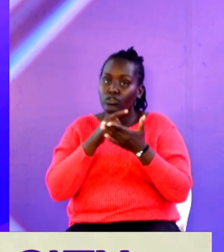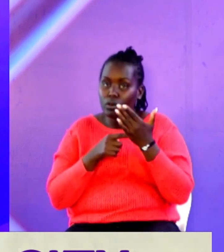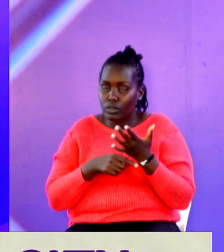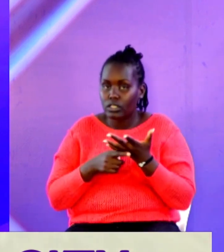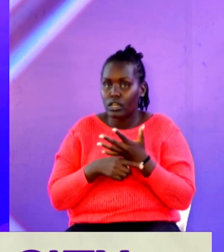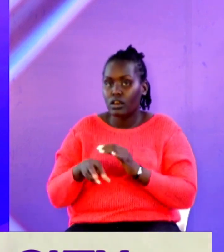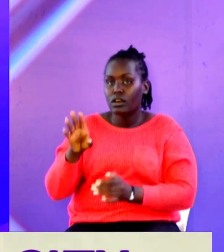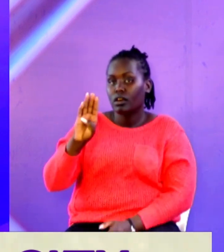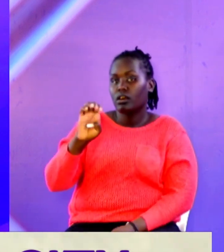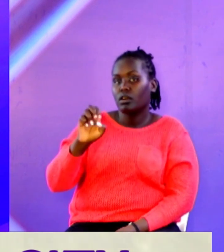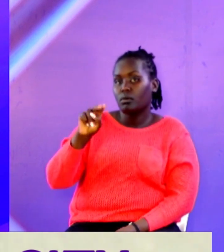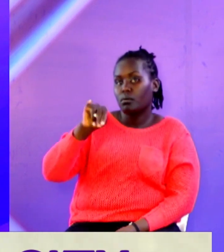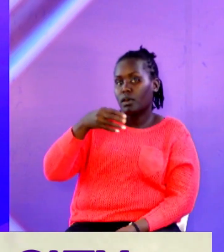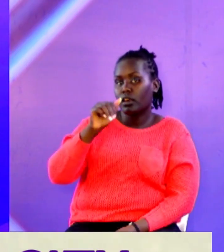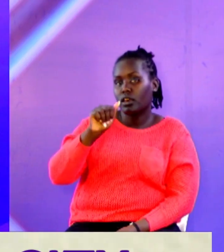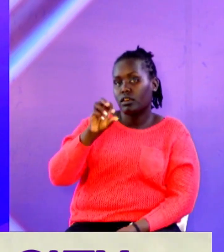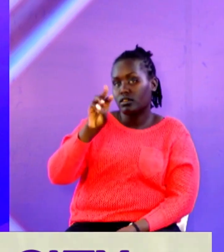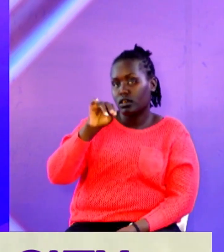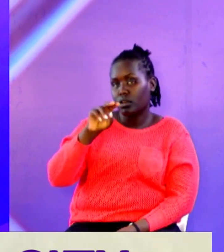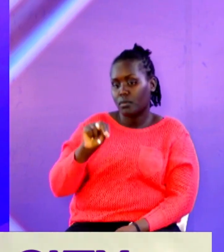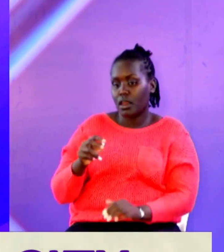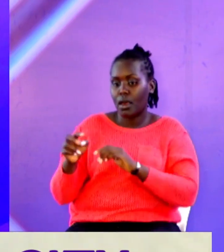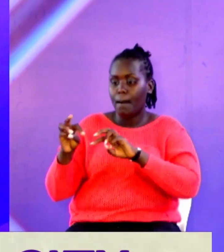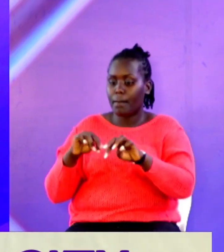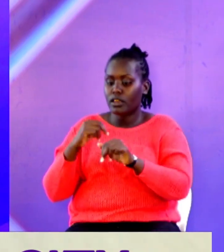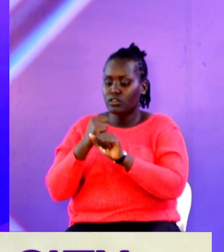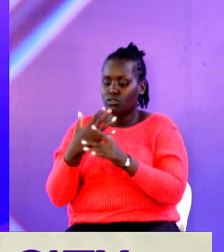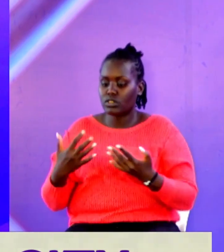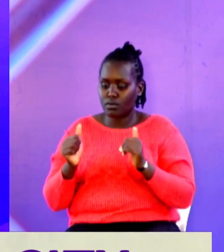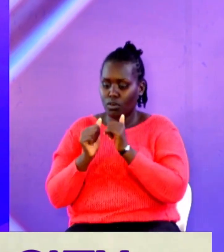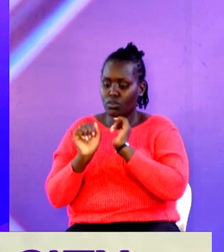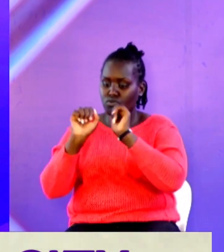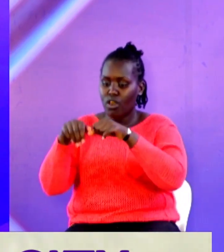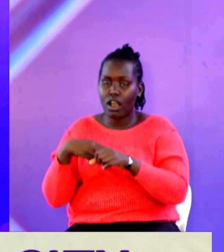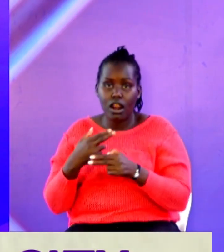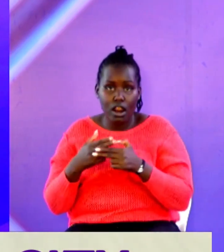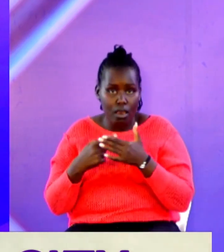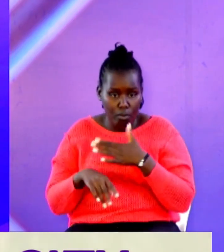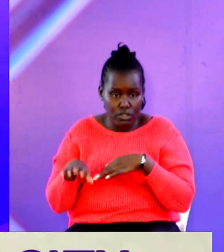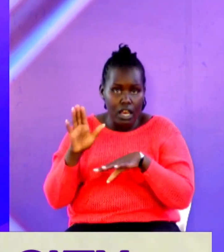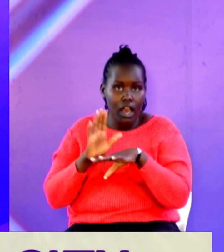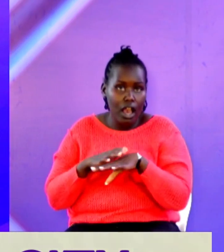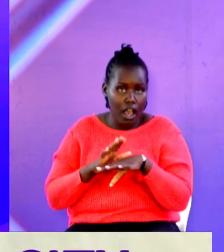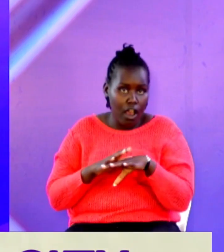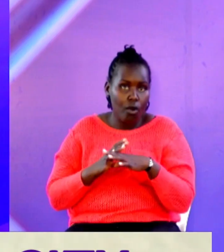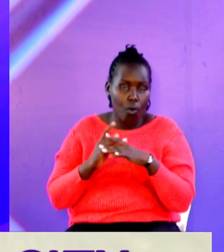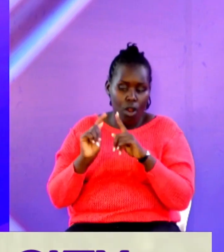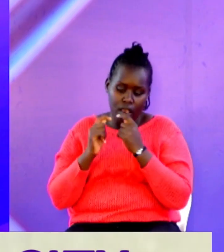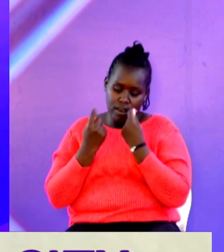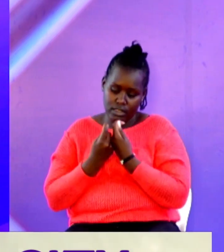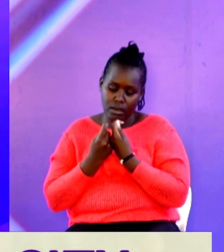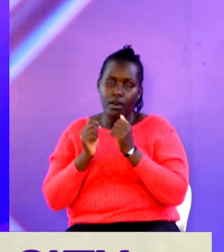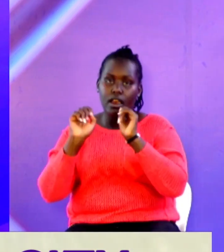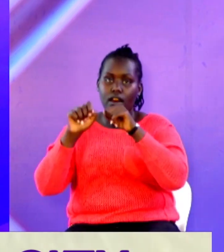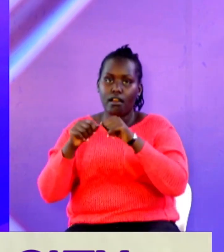Benjamin McCarthy, as our manager, has managed to do something that we can call a good rebuild of the team, and we